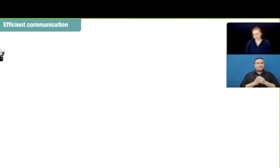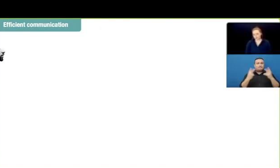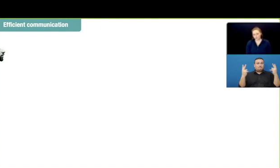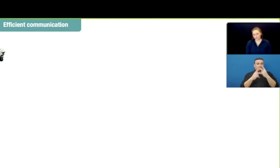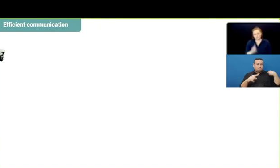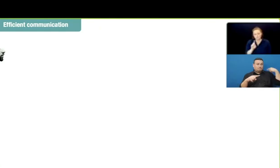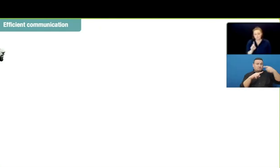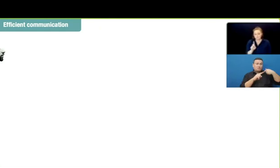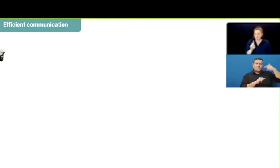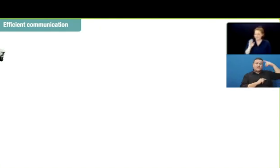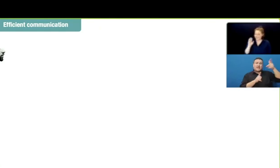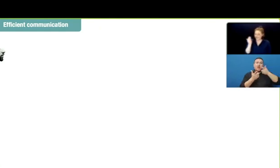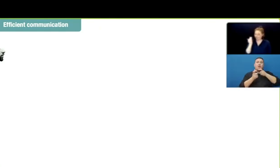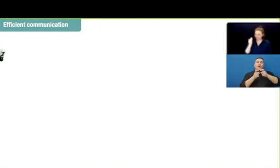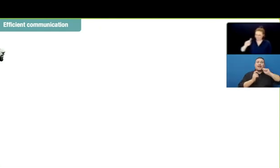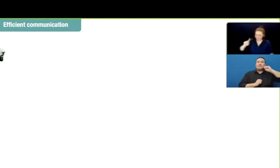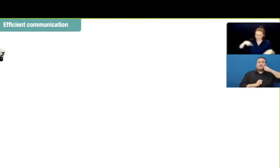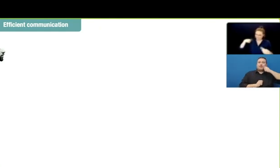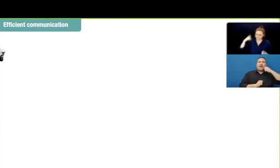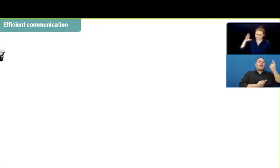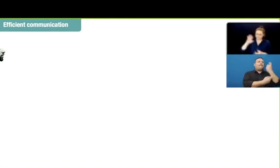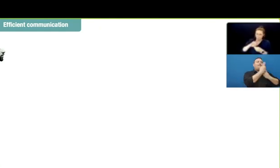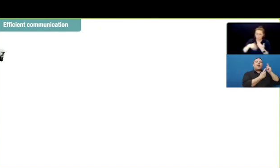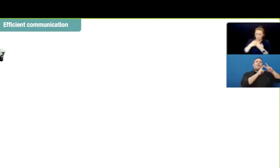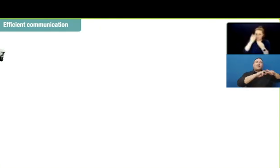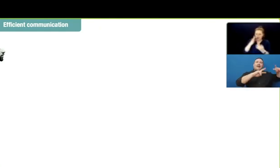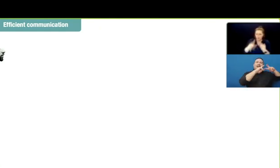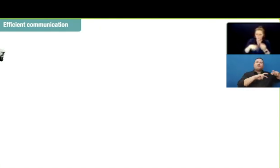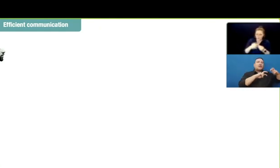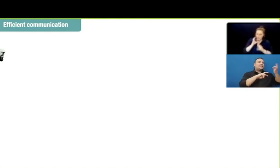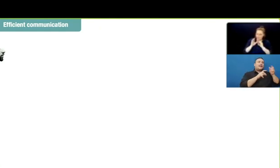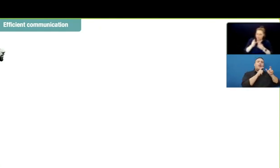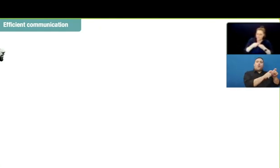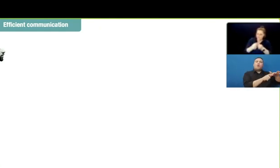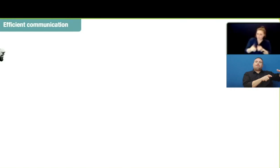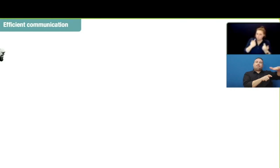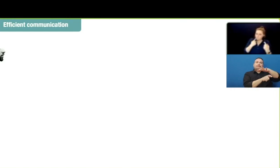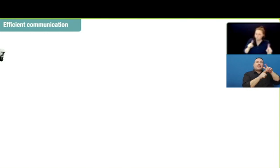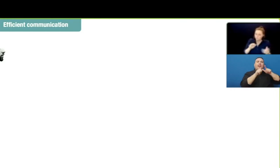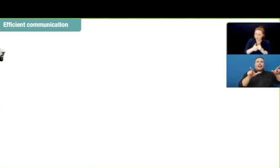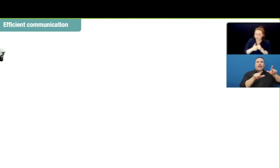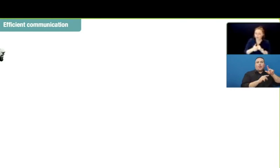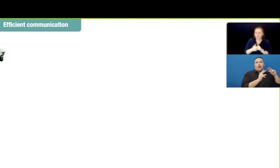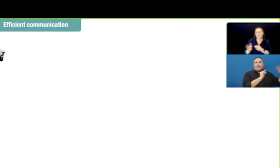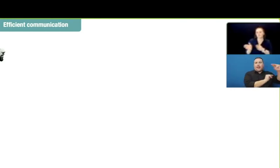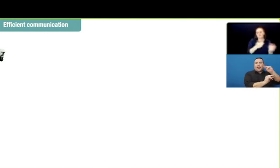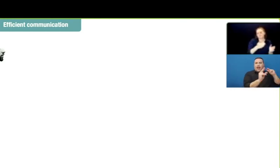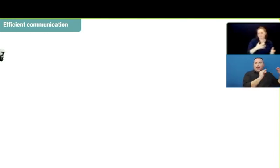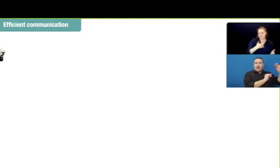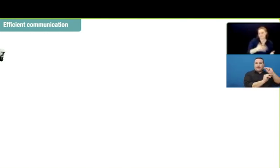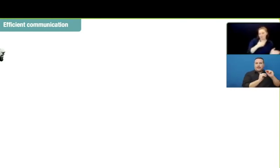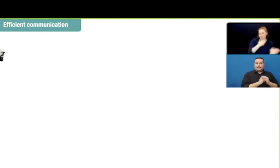However, everything we know so far about how communicative efficiency is achieved comes from research on spoken languages.